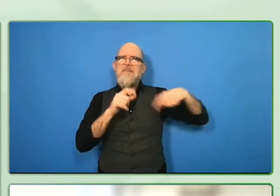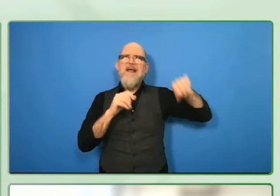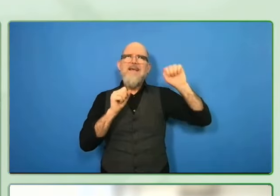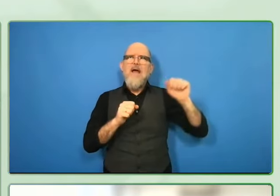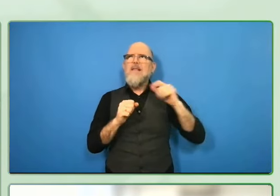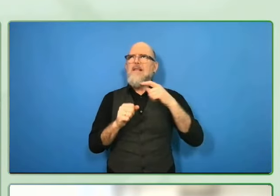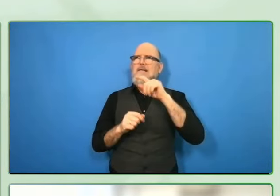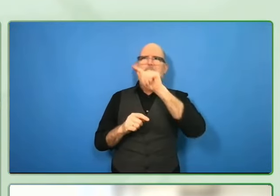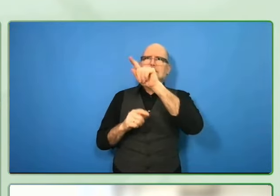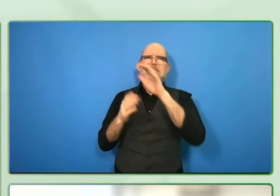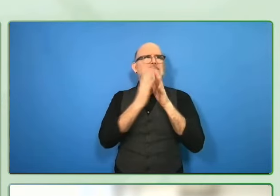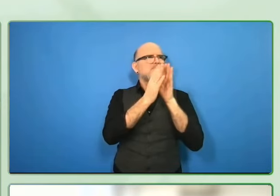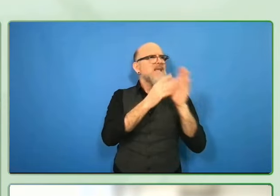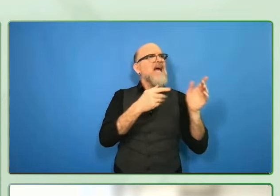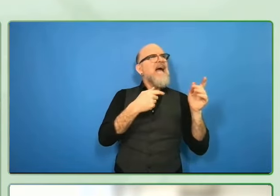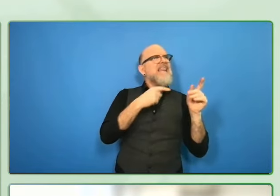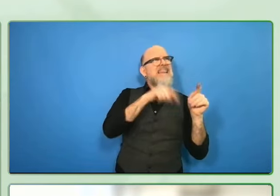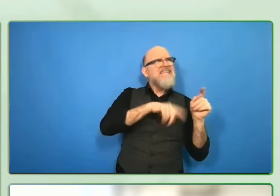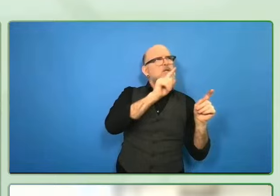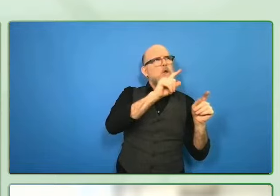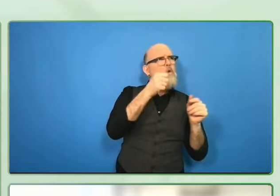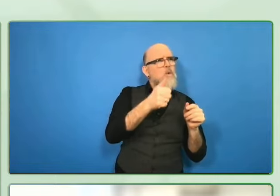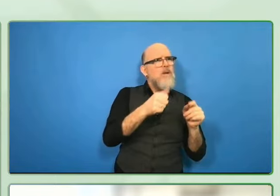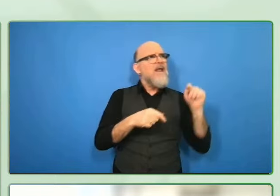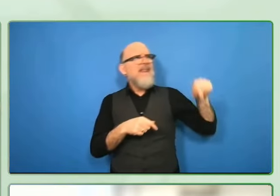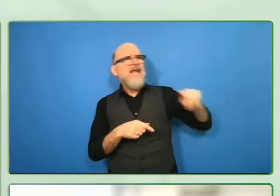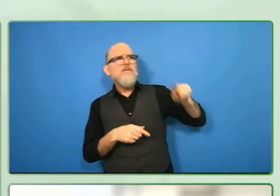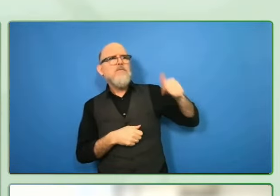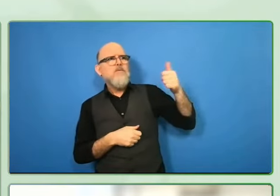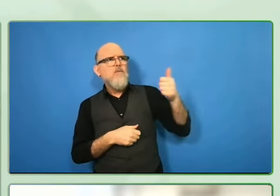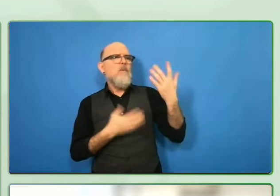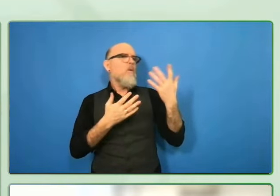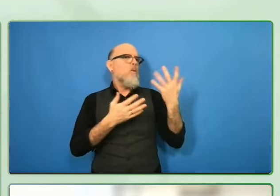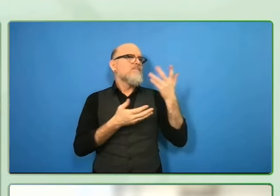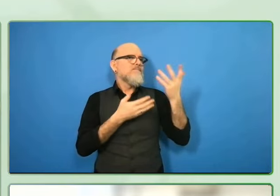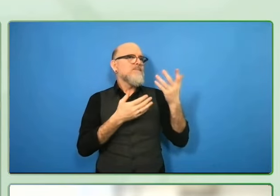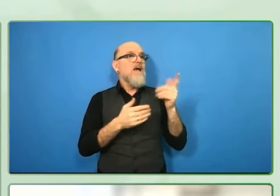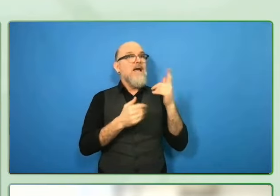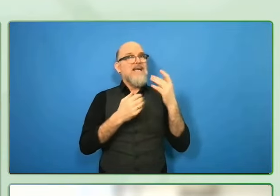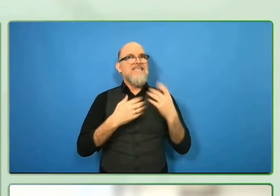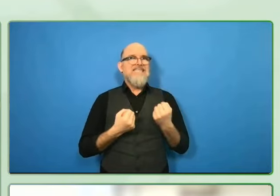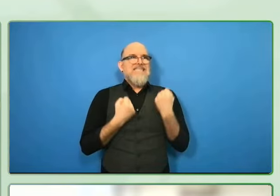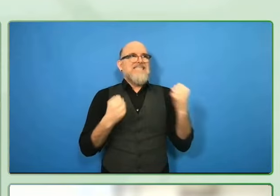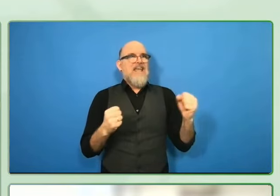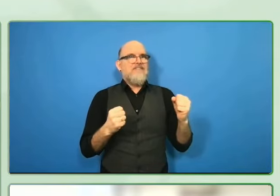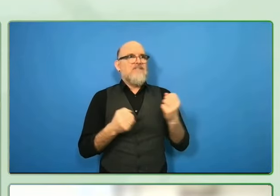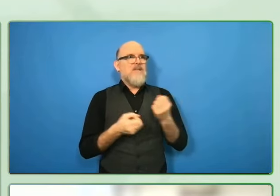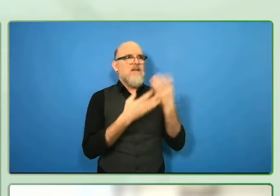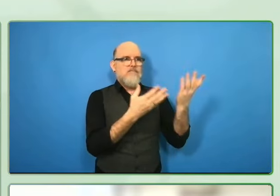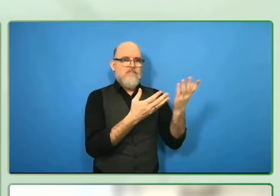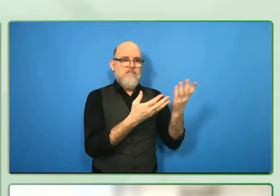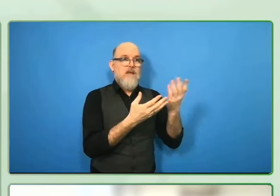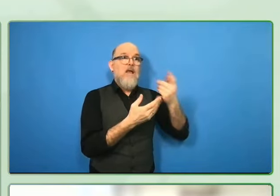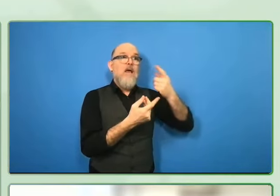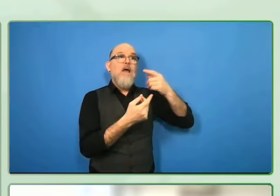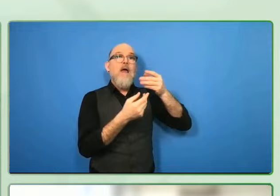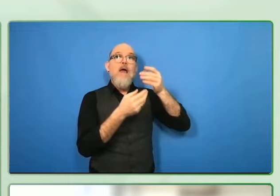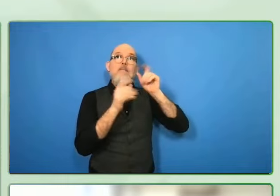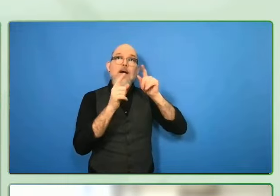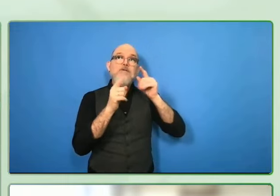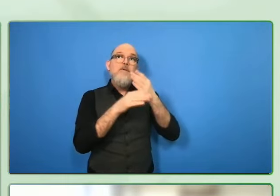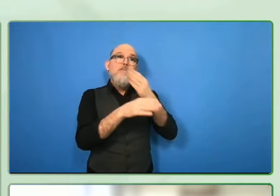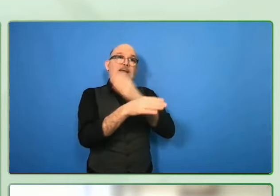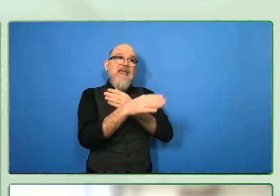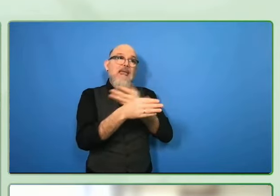space and then they're able to feed that information back to the business so the business can then take action. And it's really important that organisations listen